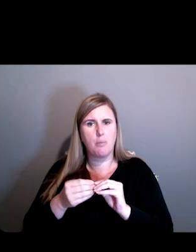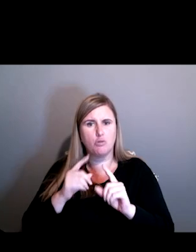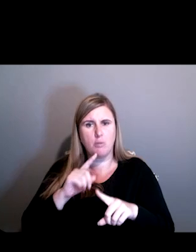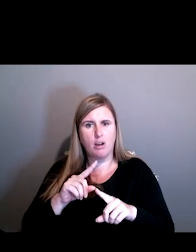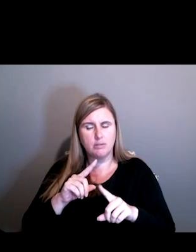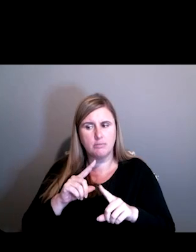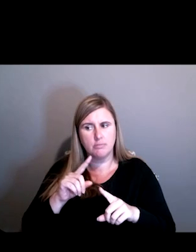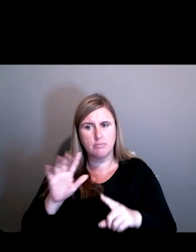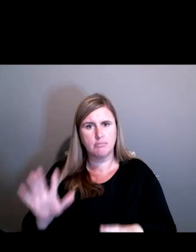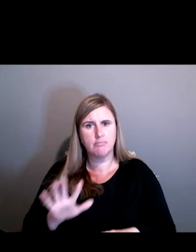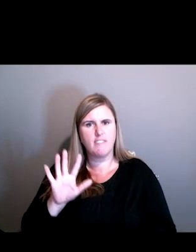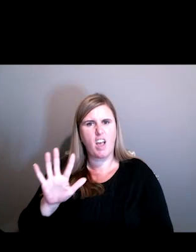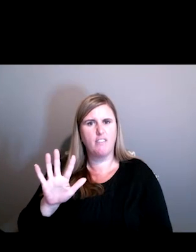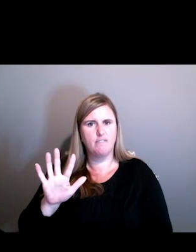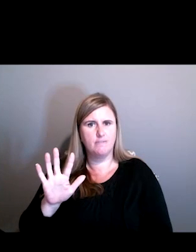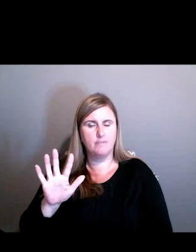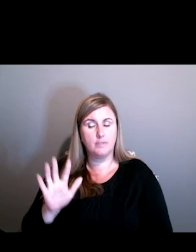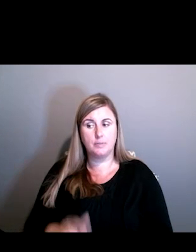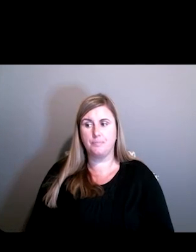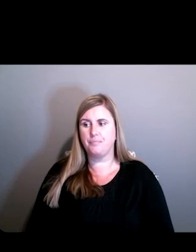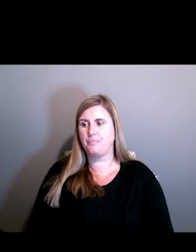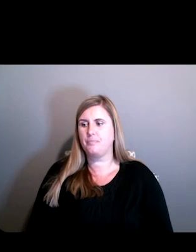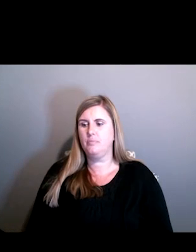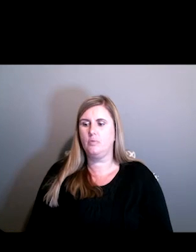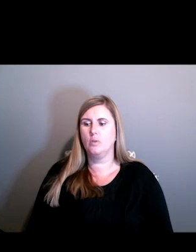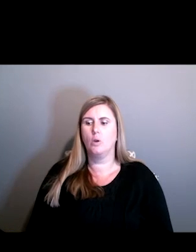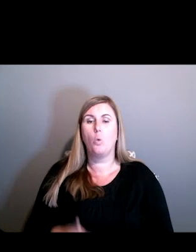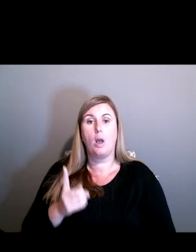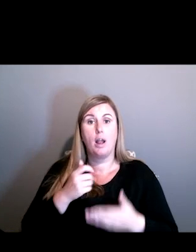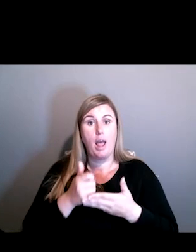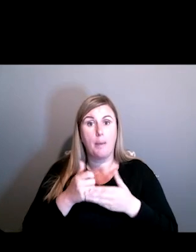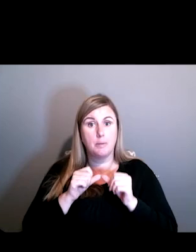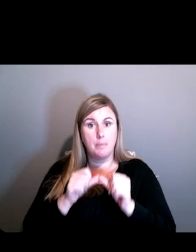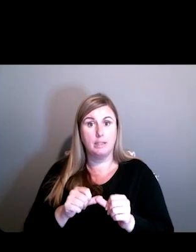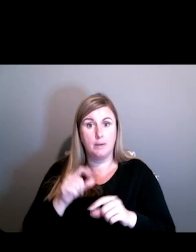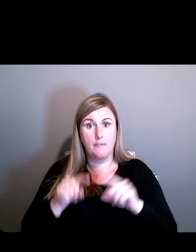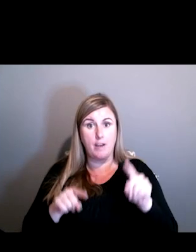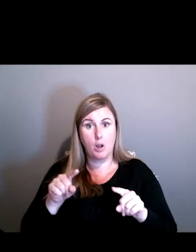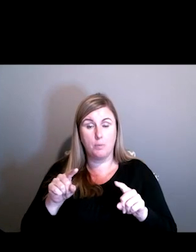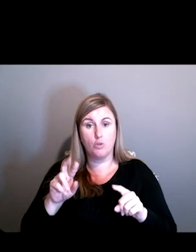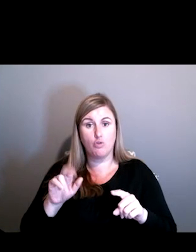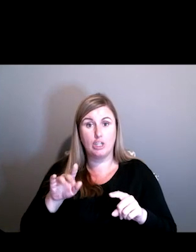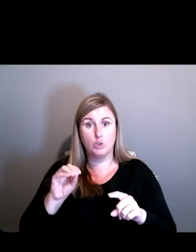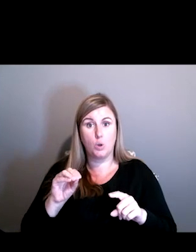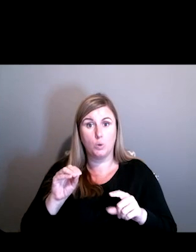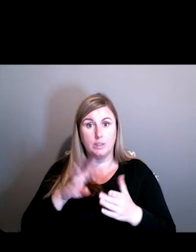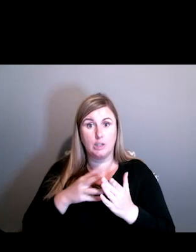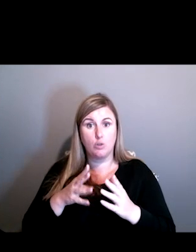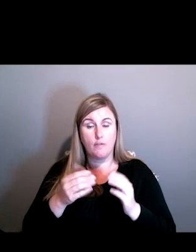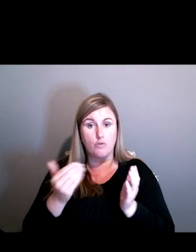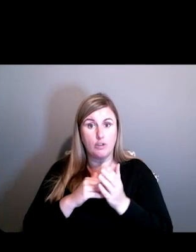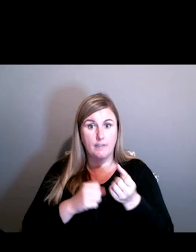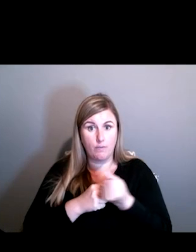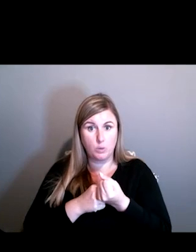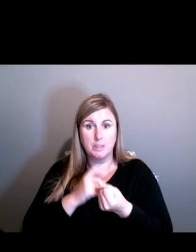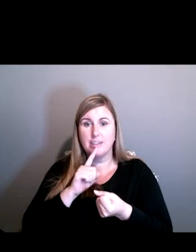that average number of responses then comes to 5. One way to help maintain our variable ratio schedule